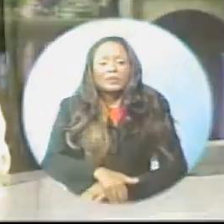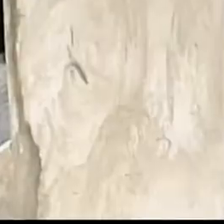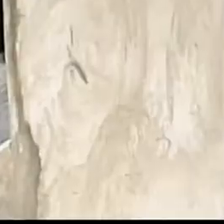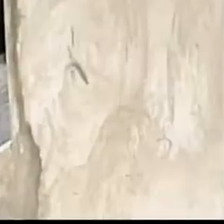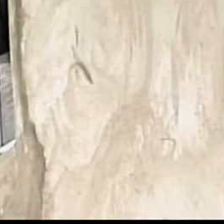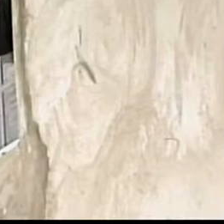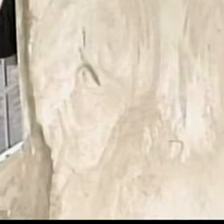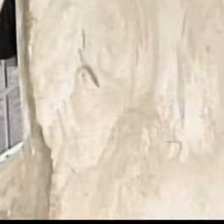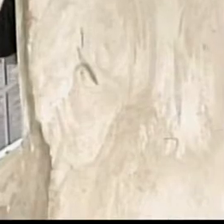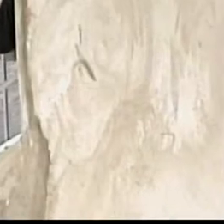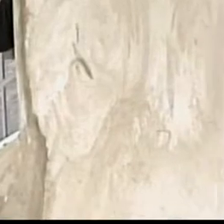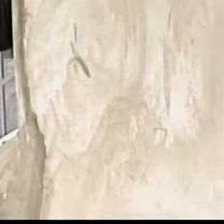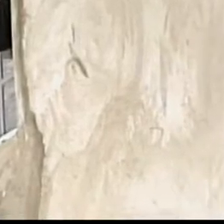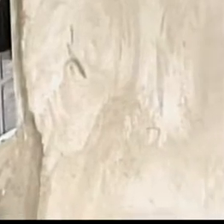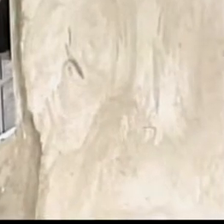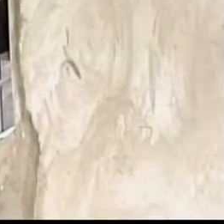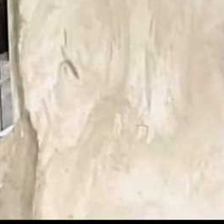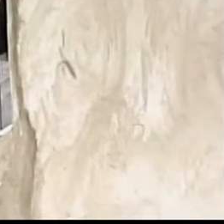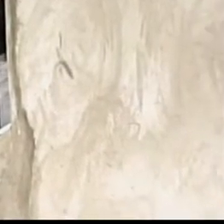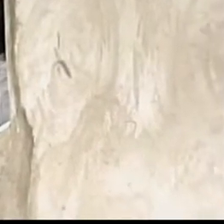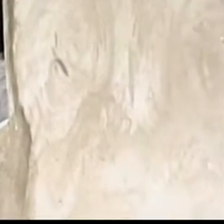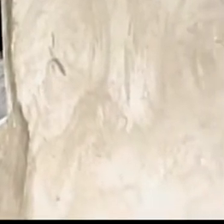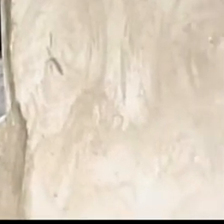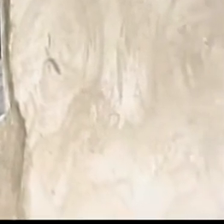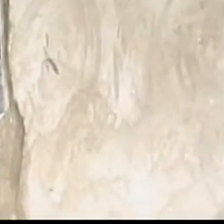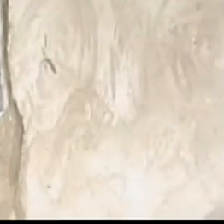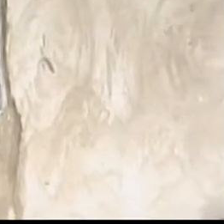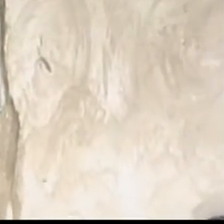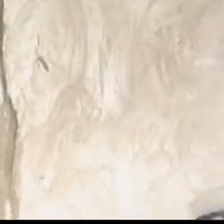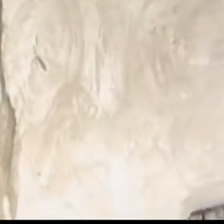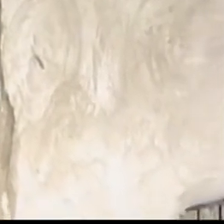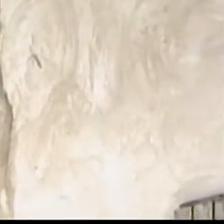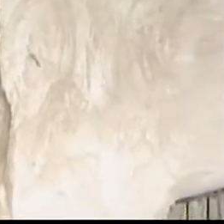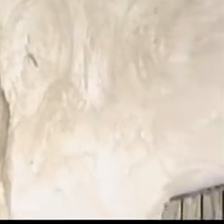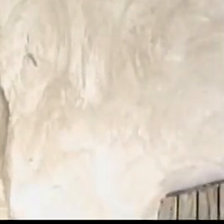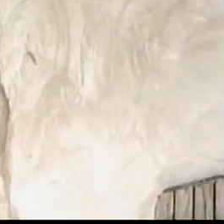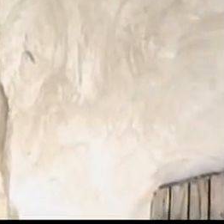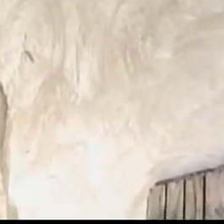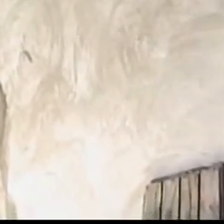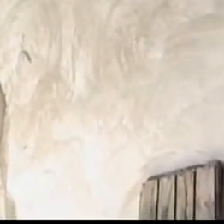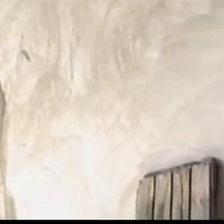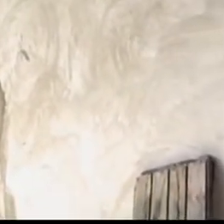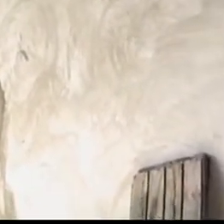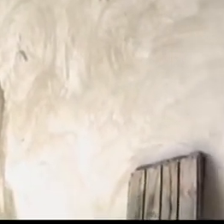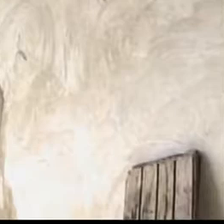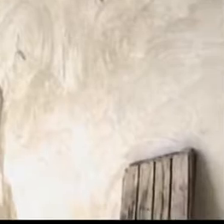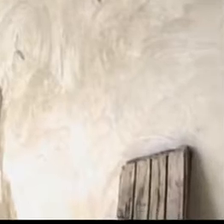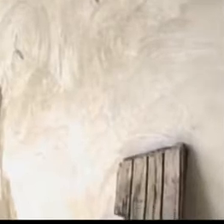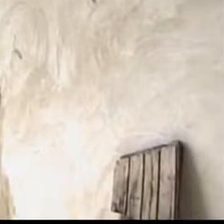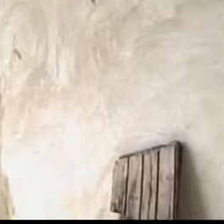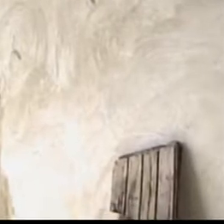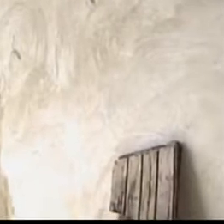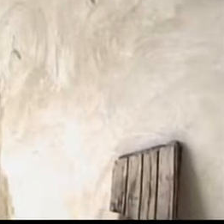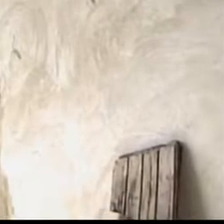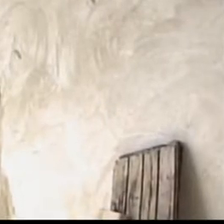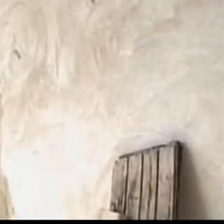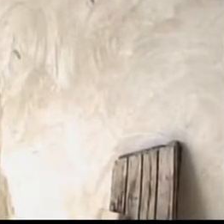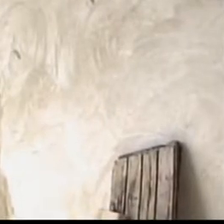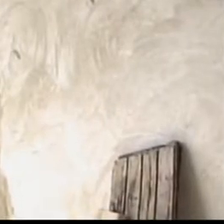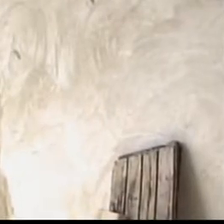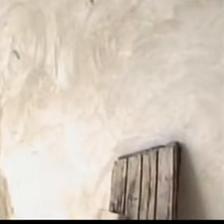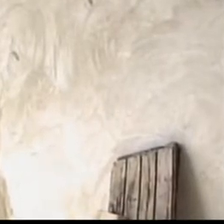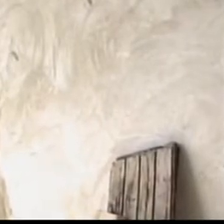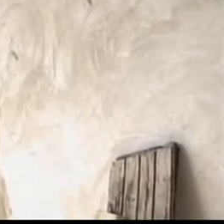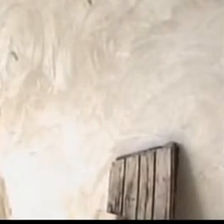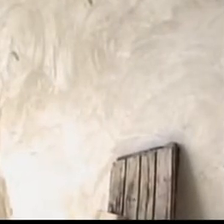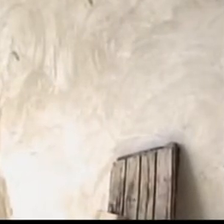police, 54-year-old Daniel Jackson, who lives at 40 Acres, was taken to hospital by private vehicle with serious burns